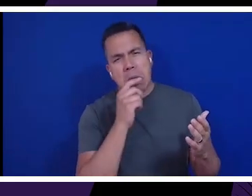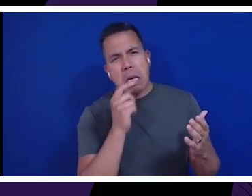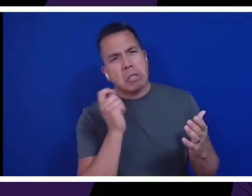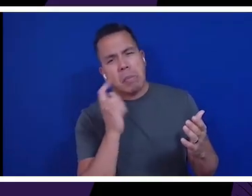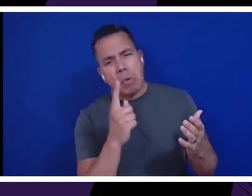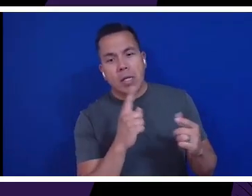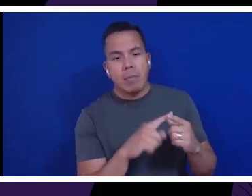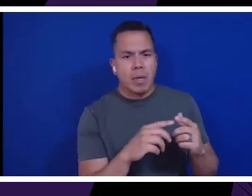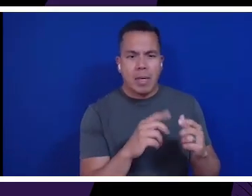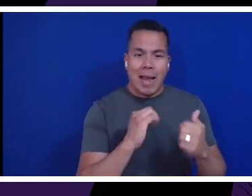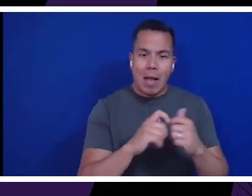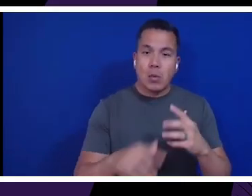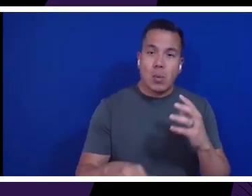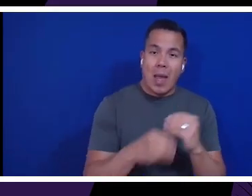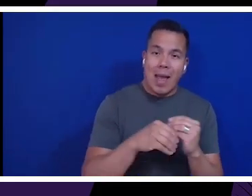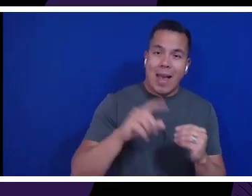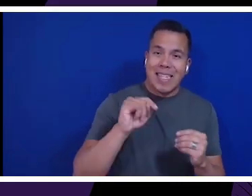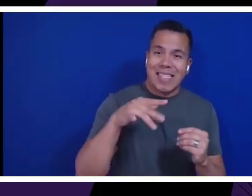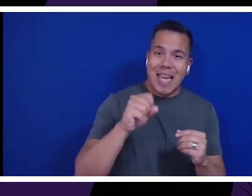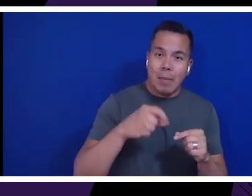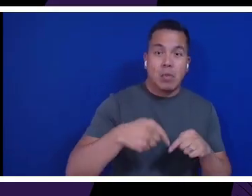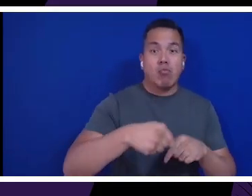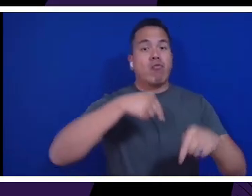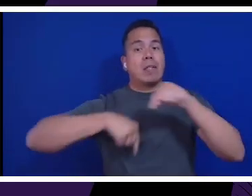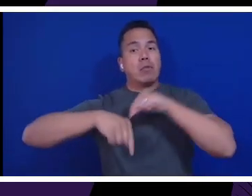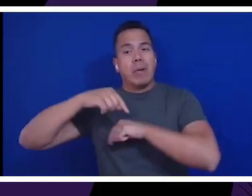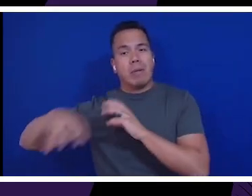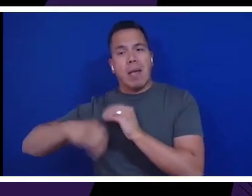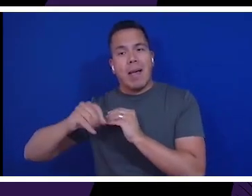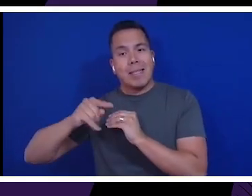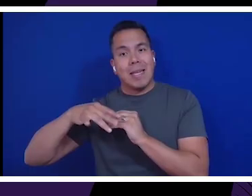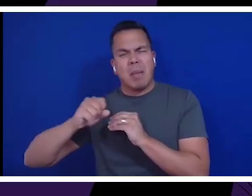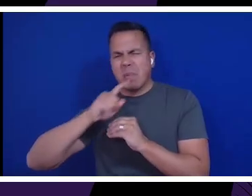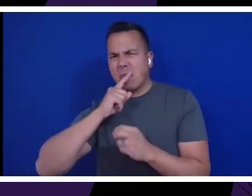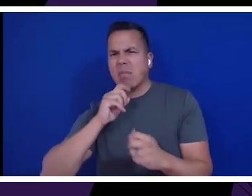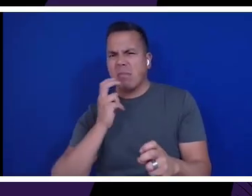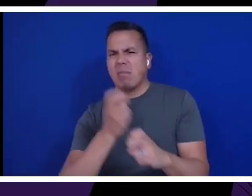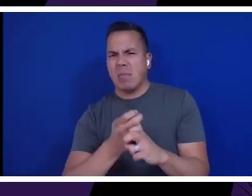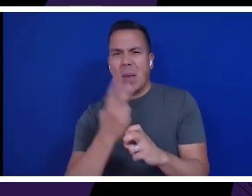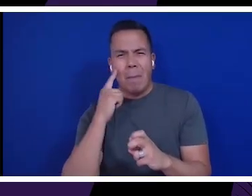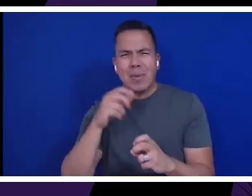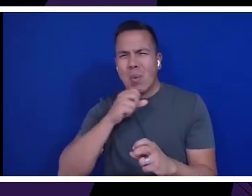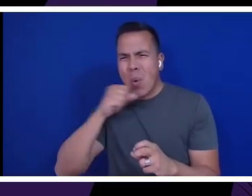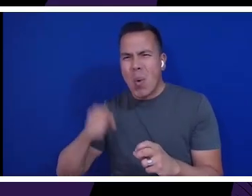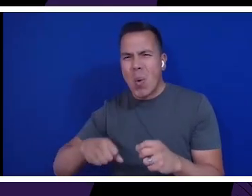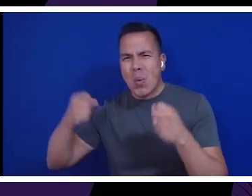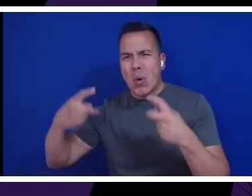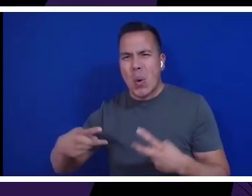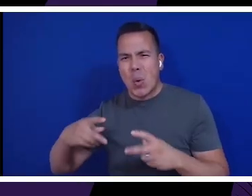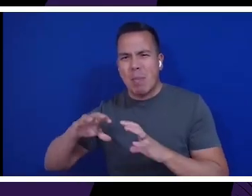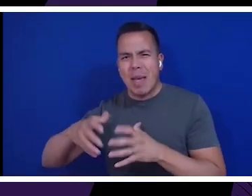types retroactively was surprising. Because it's pretty old code base. It's like almost 10 years